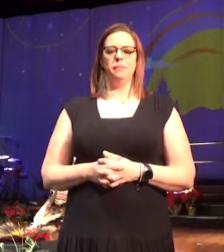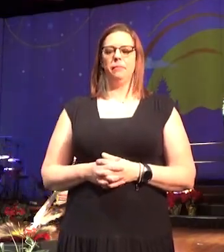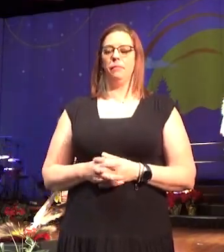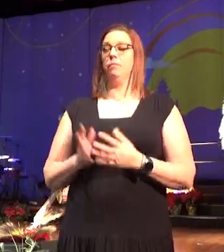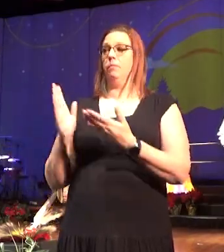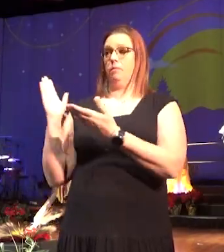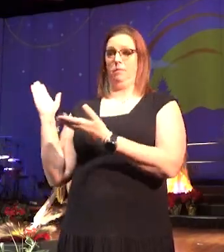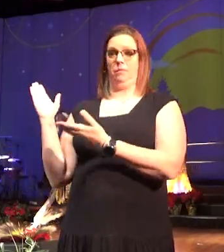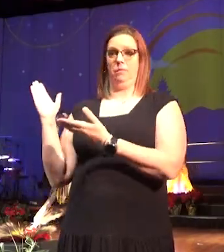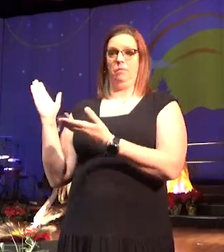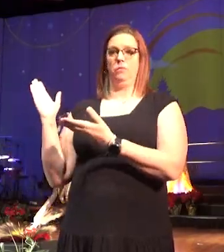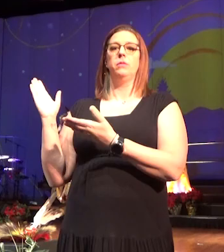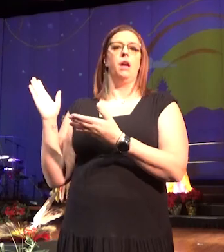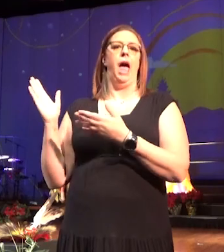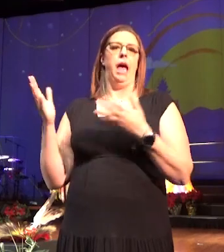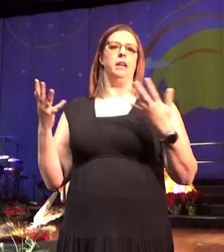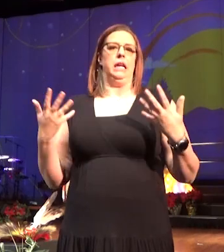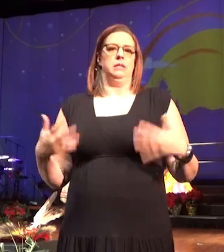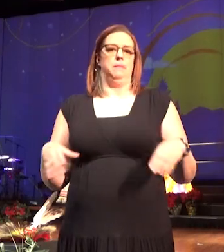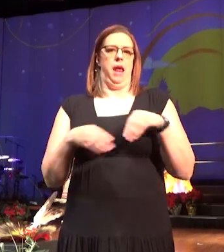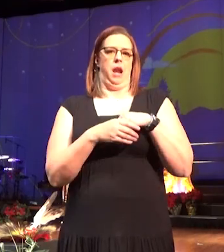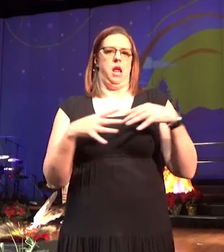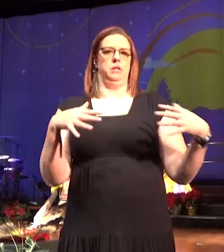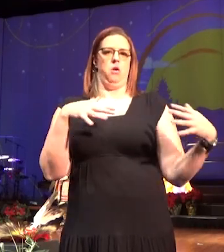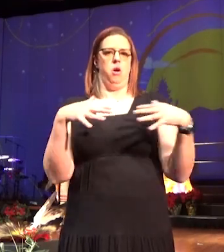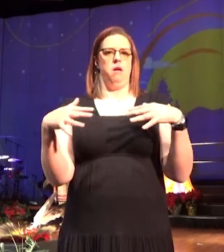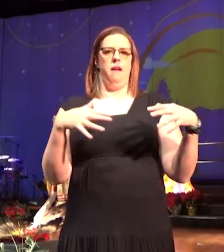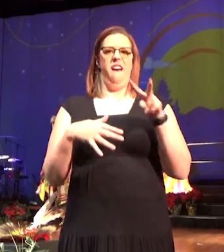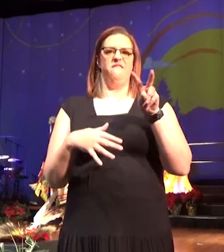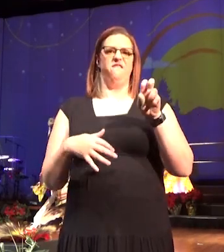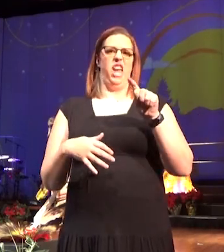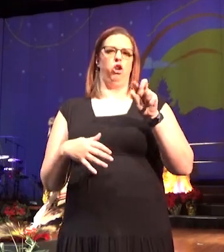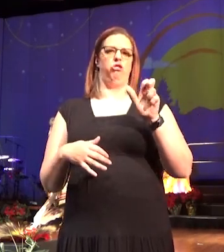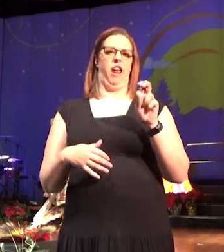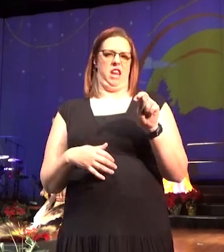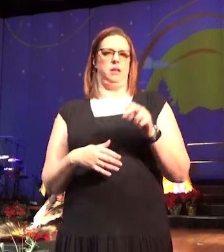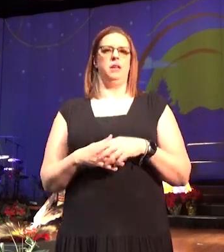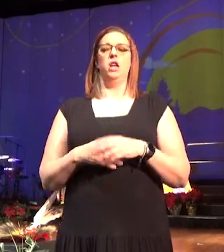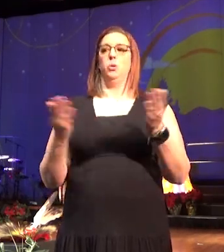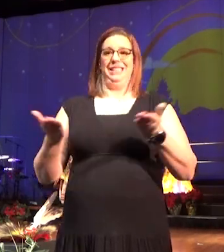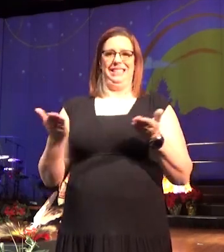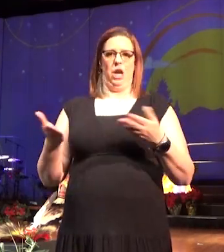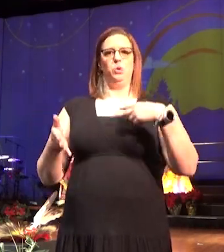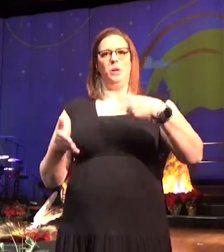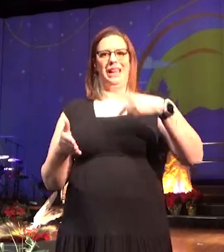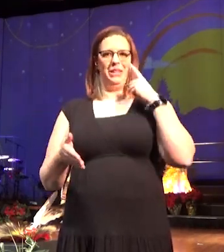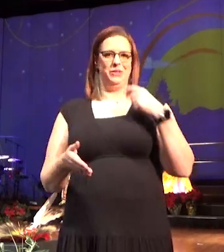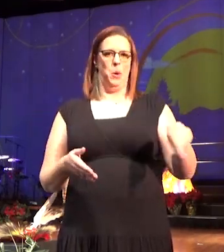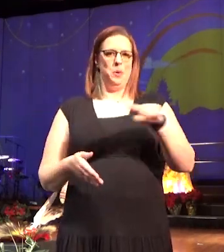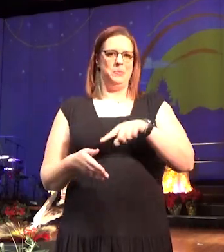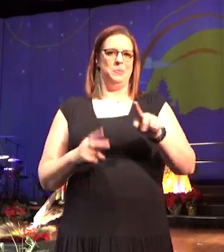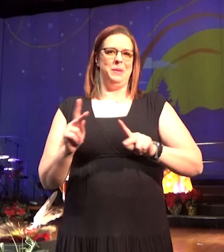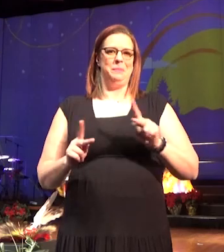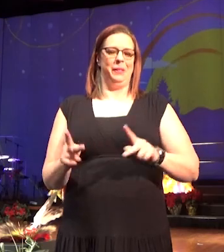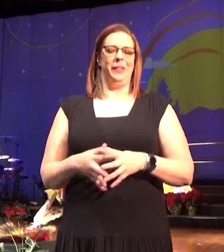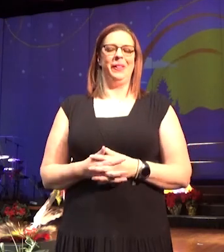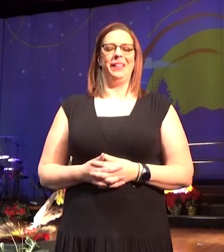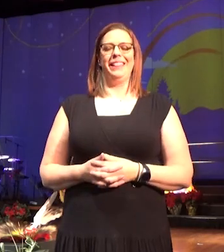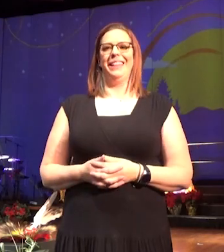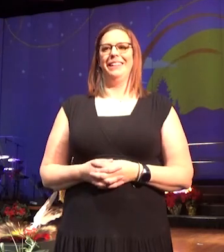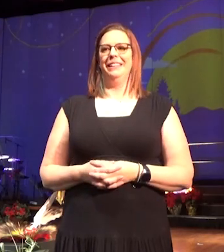Nick's also a combat veteran, and he's here to dance for the people.